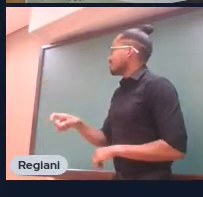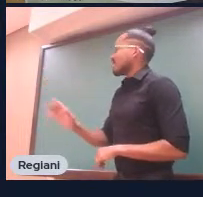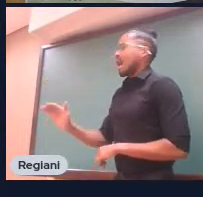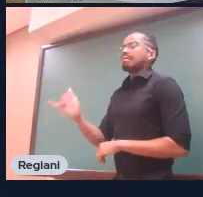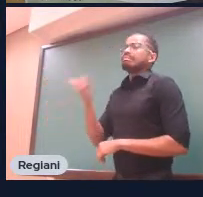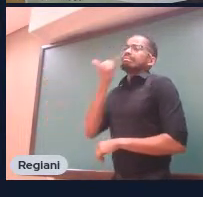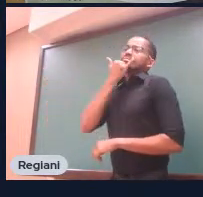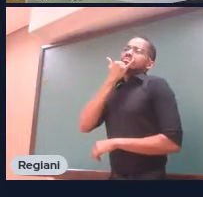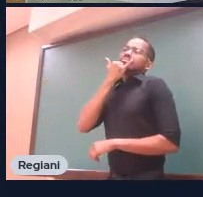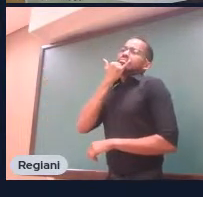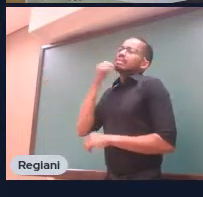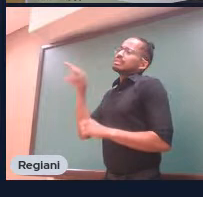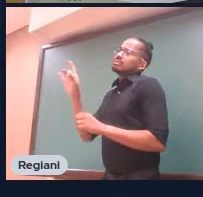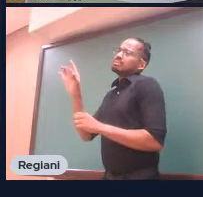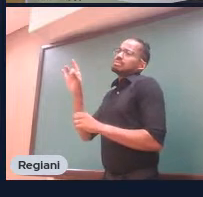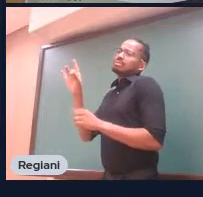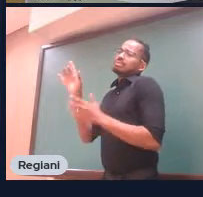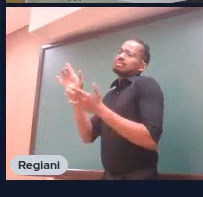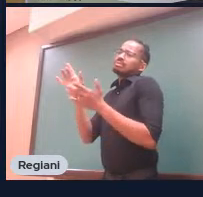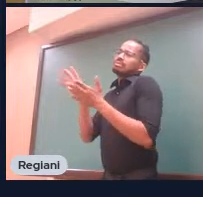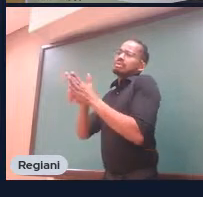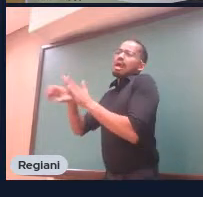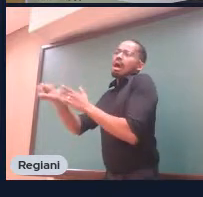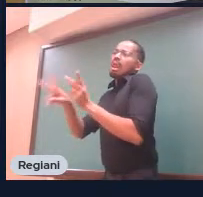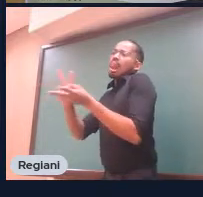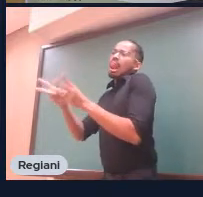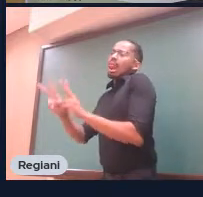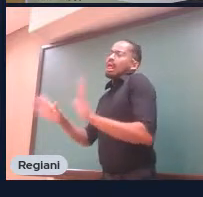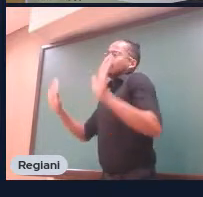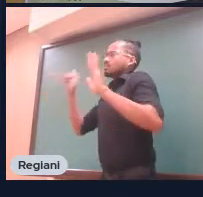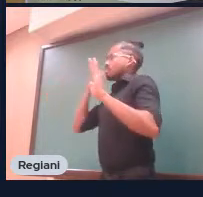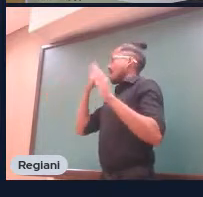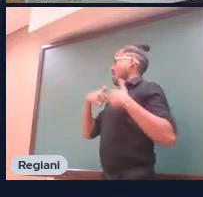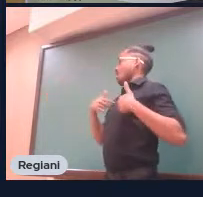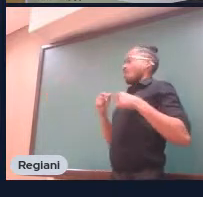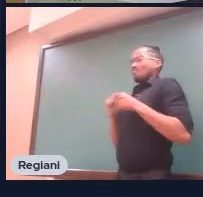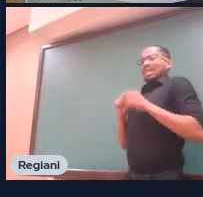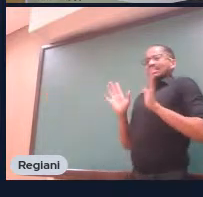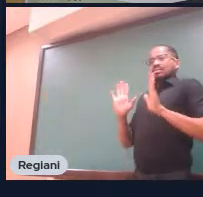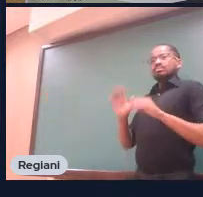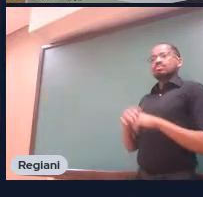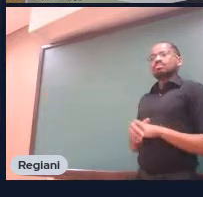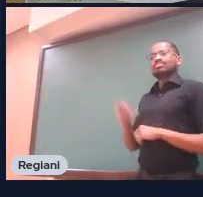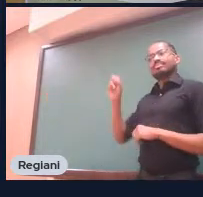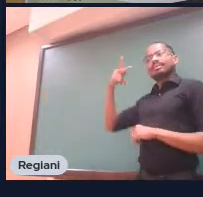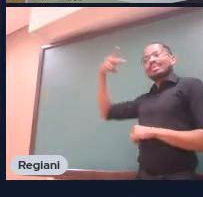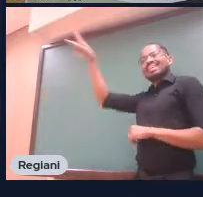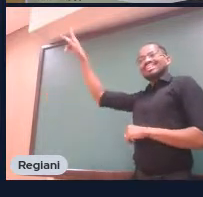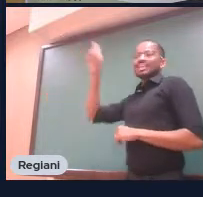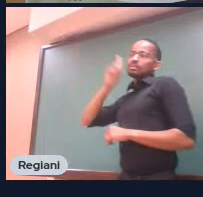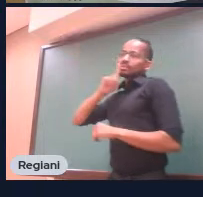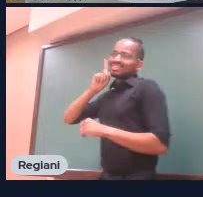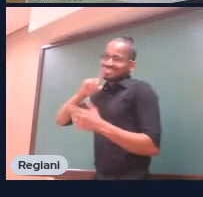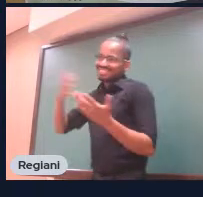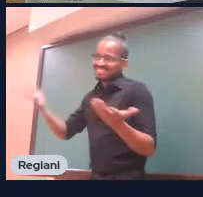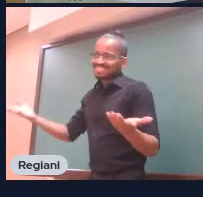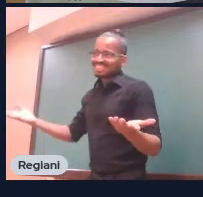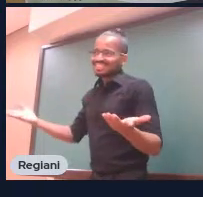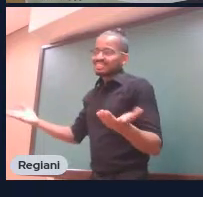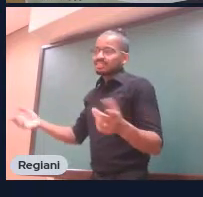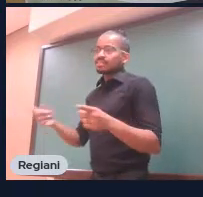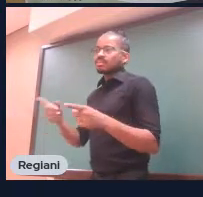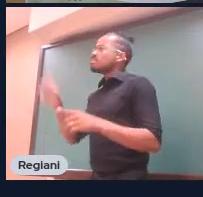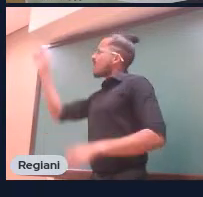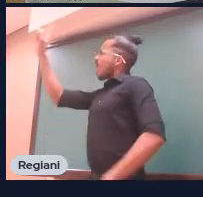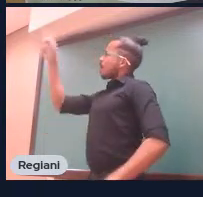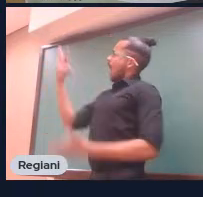opinions expressed in the examples do not represent those of Merriam-Webster. It's America. They have to protect themselves. But I'm going to sue